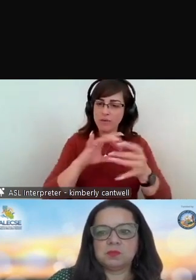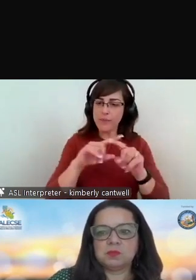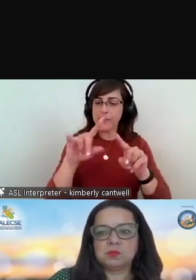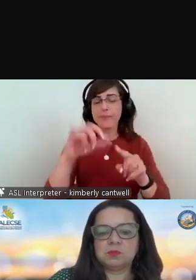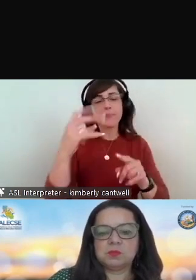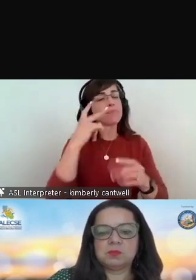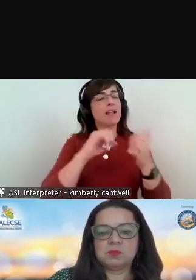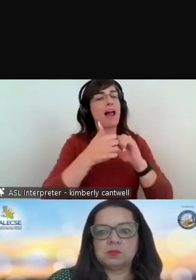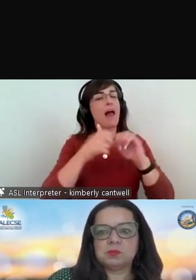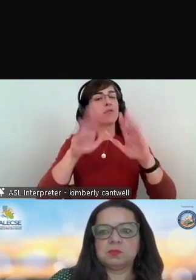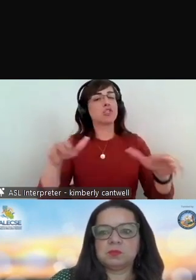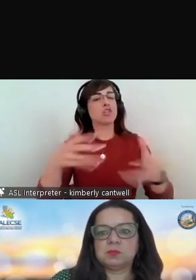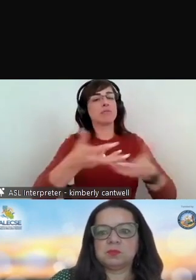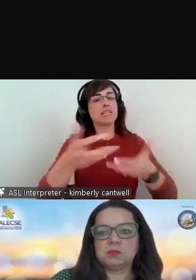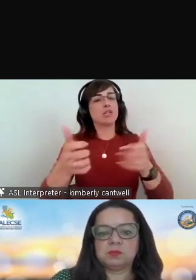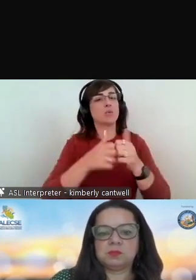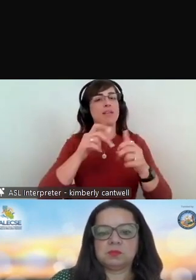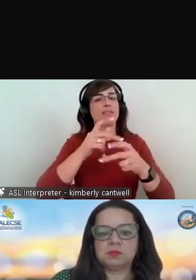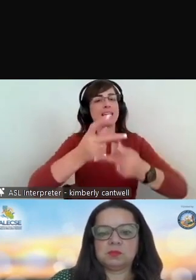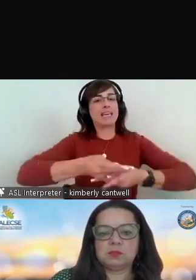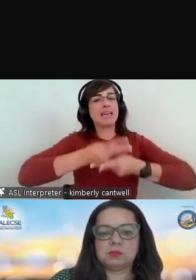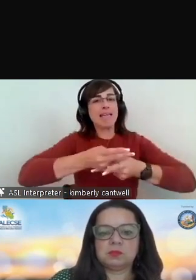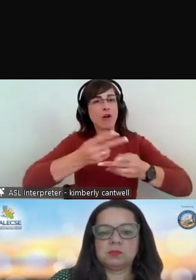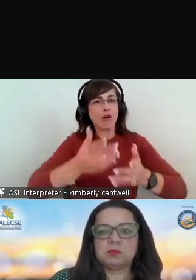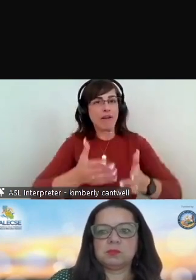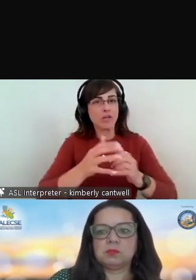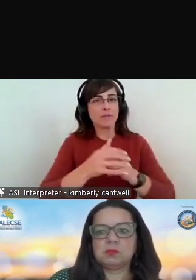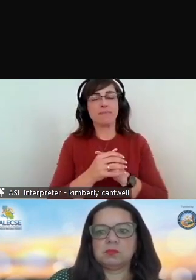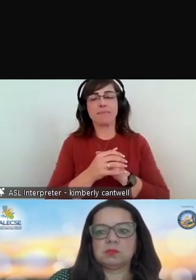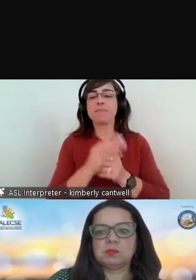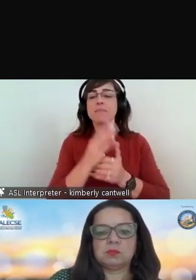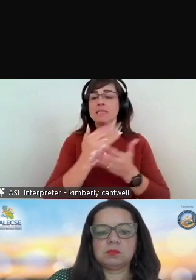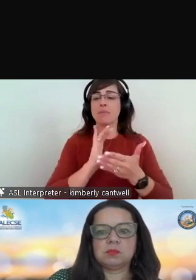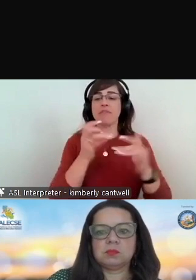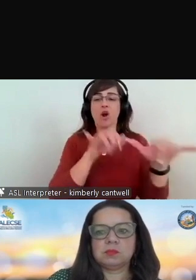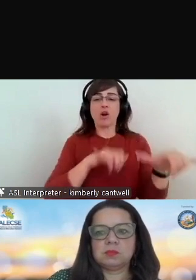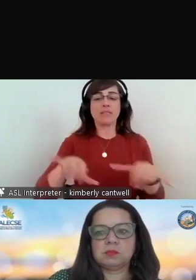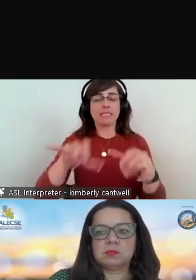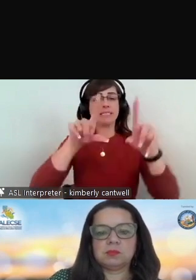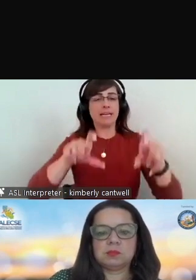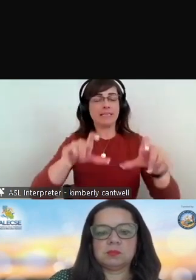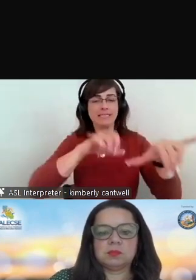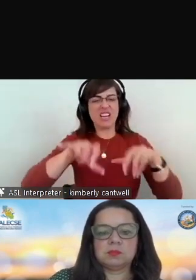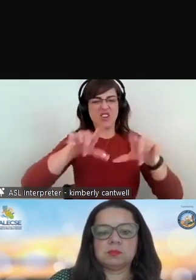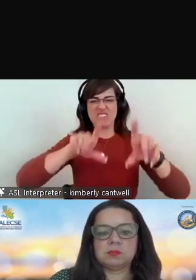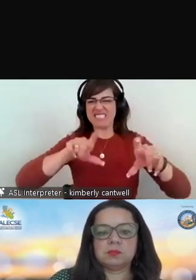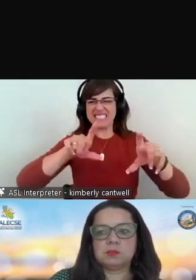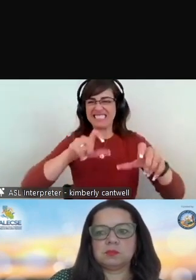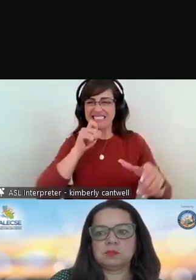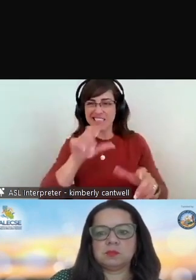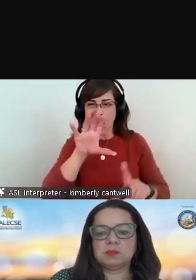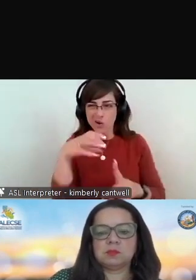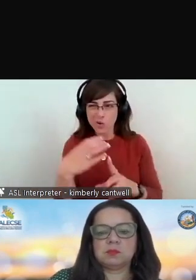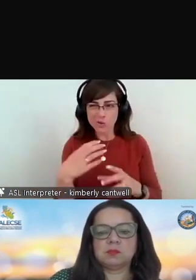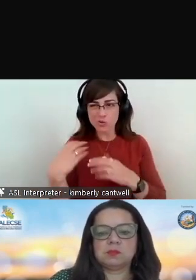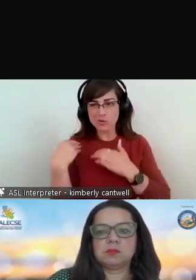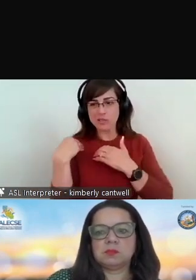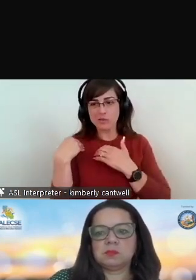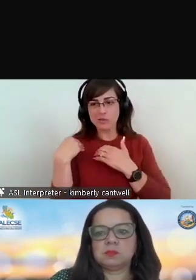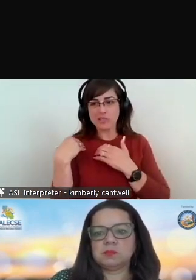how the child interacts with their caregiver. Some of our standardized tests are not culturally